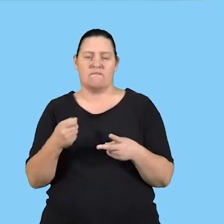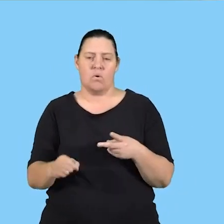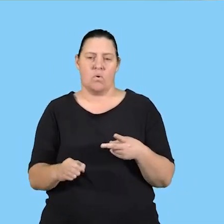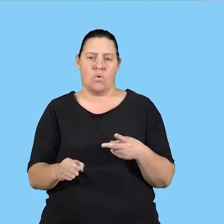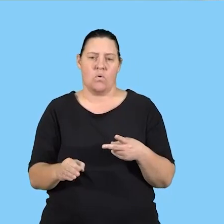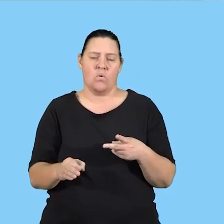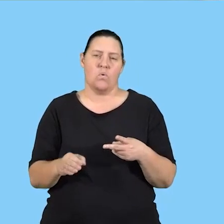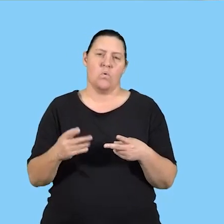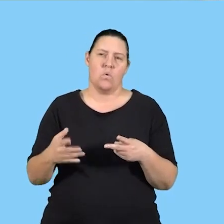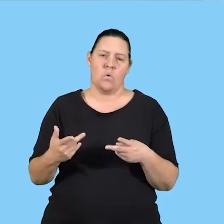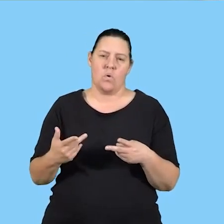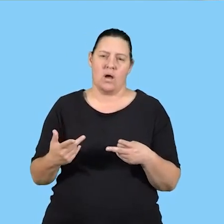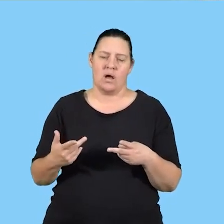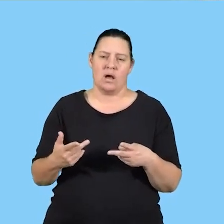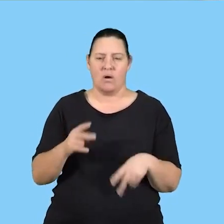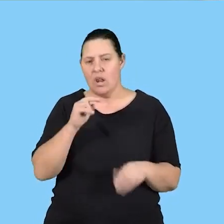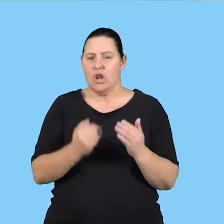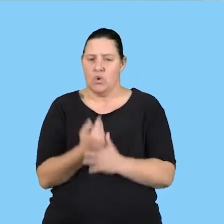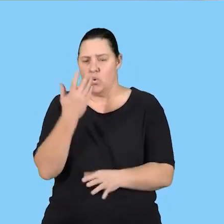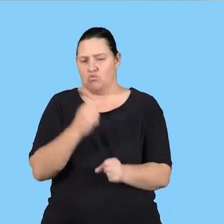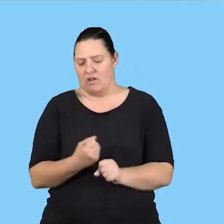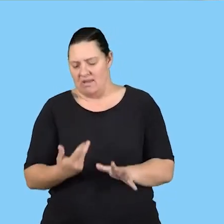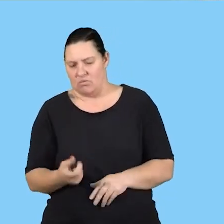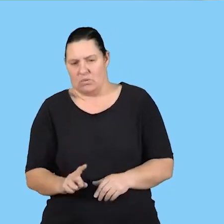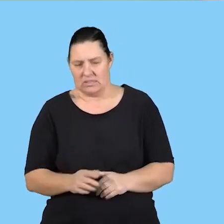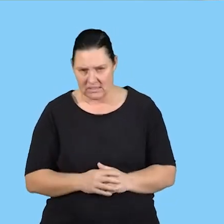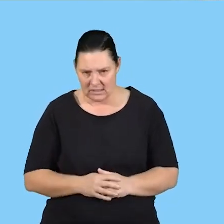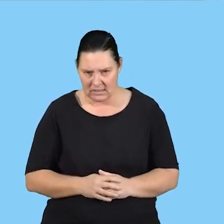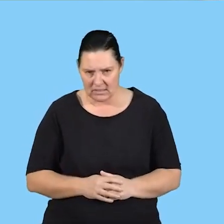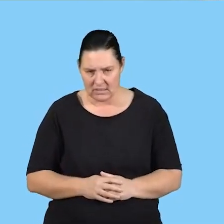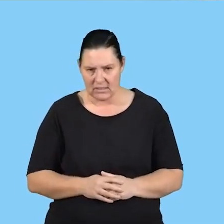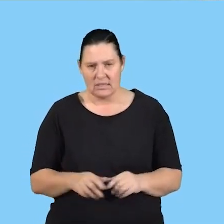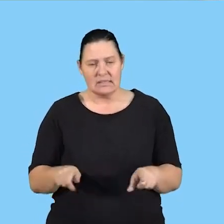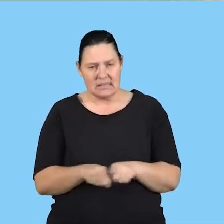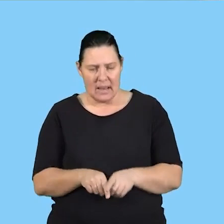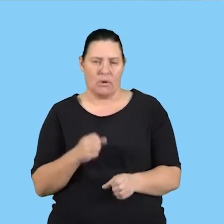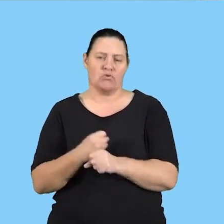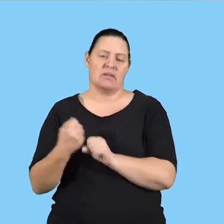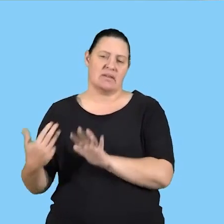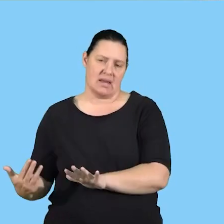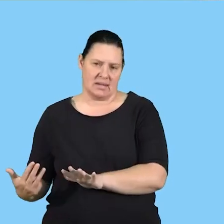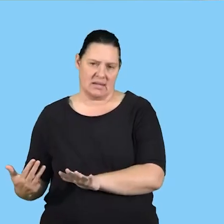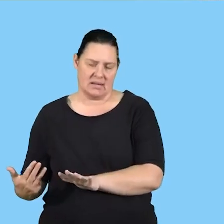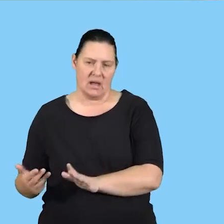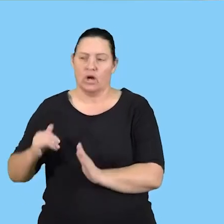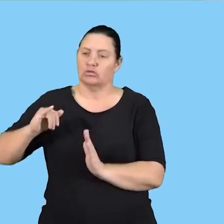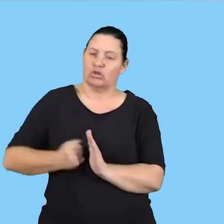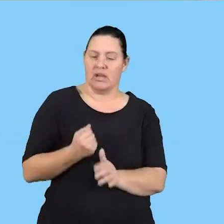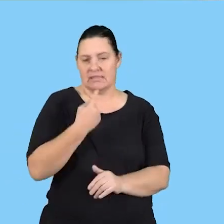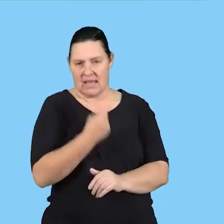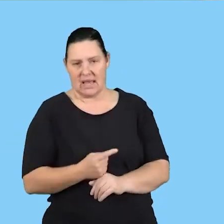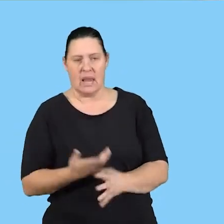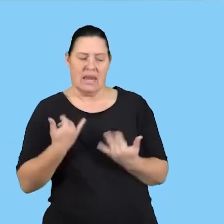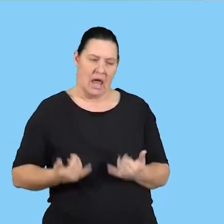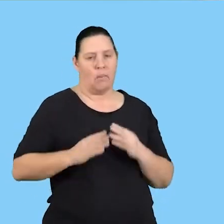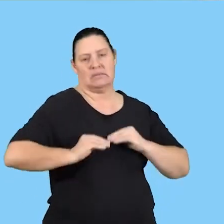for what is new in the grade. Same applies to the grade 9. You cannot just say,